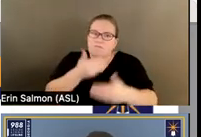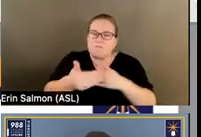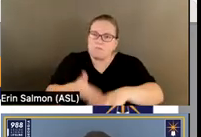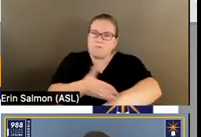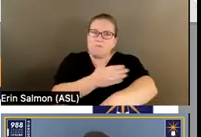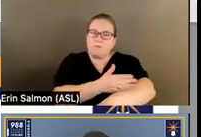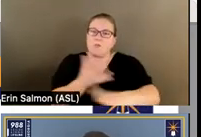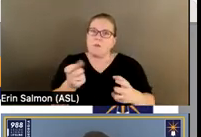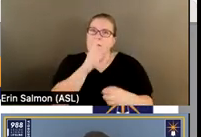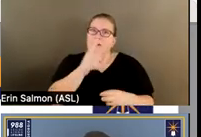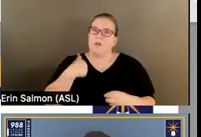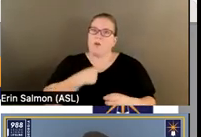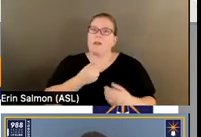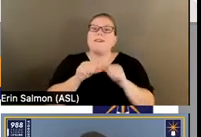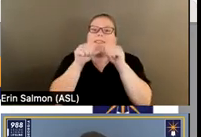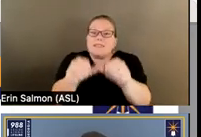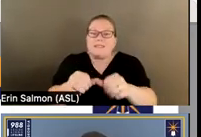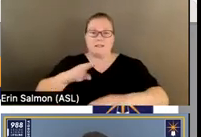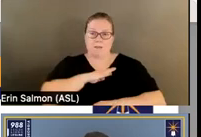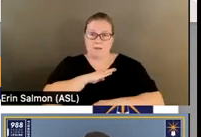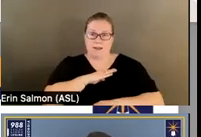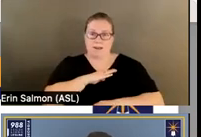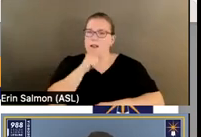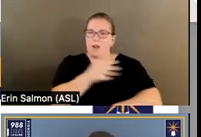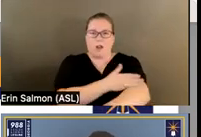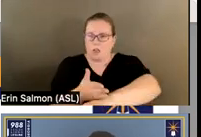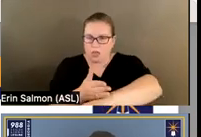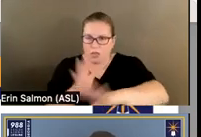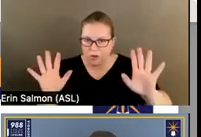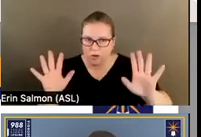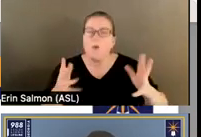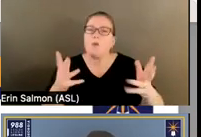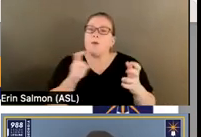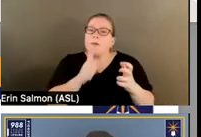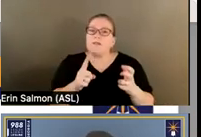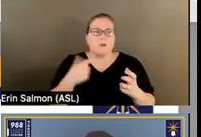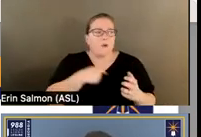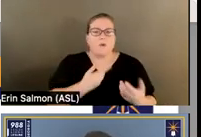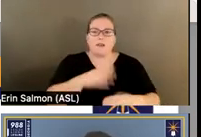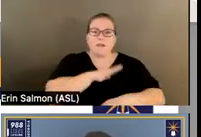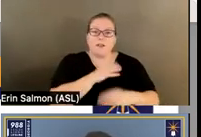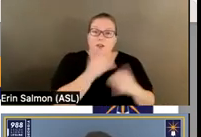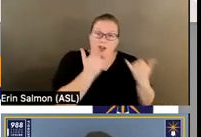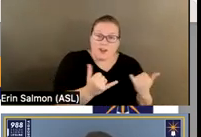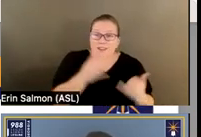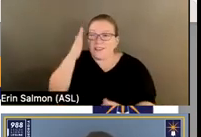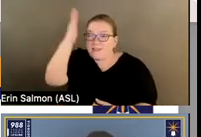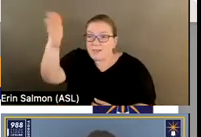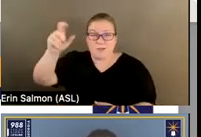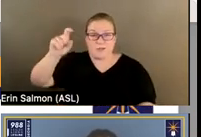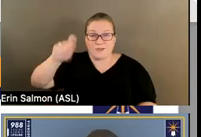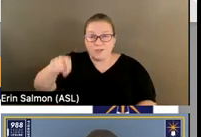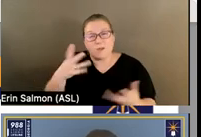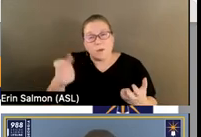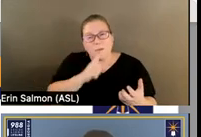entire crisis continuum is capable of meeting both current and future demand.